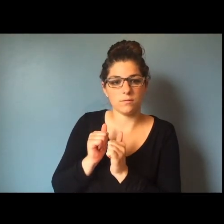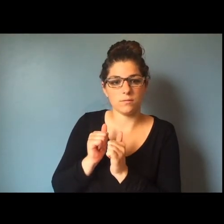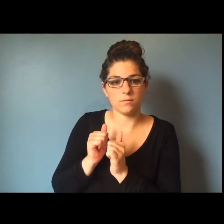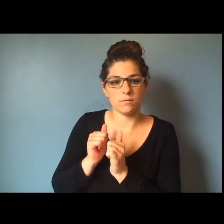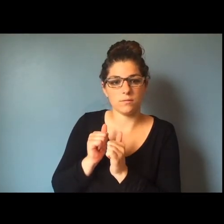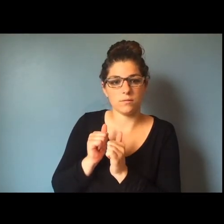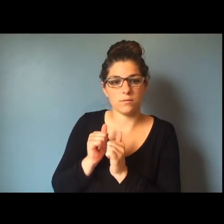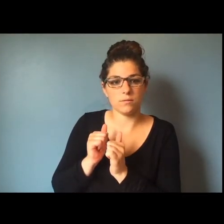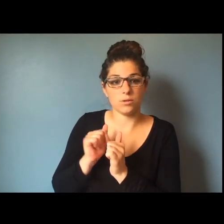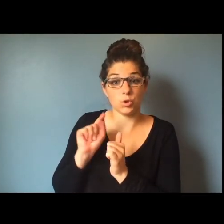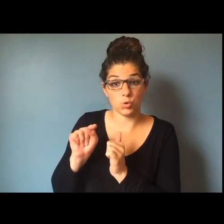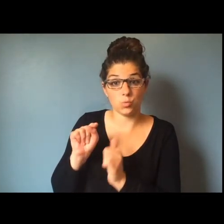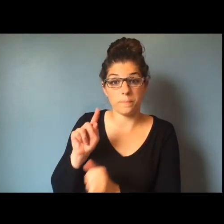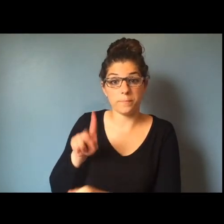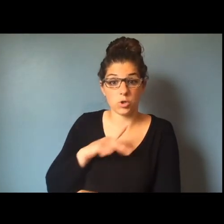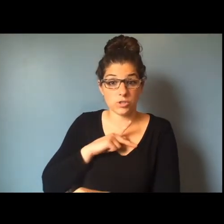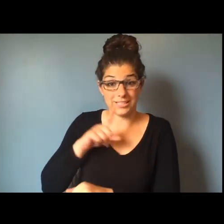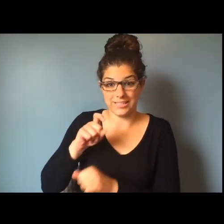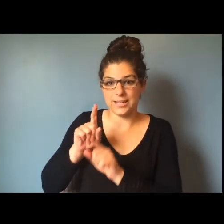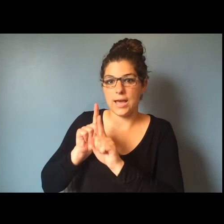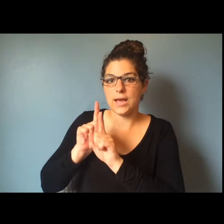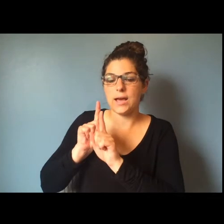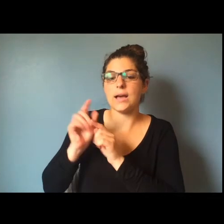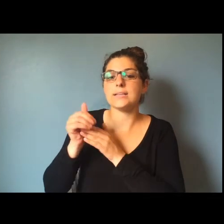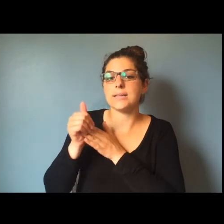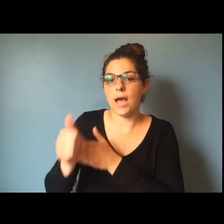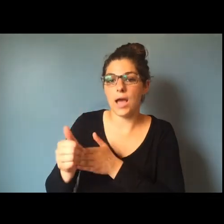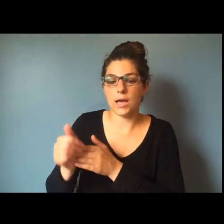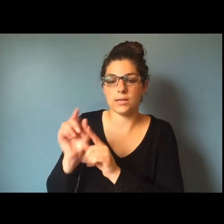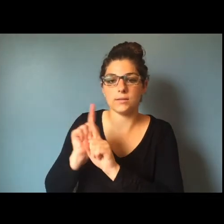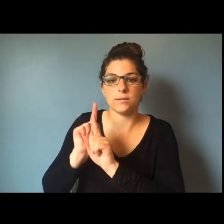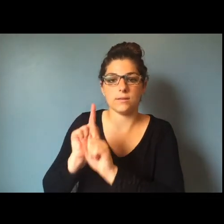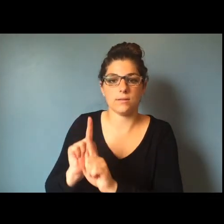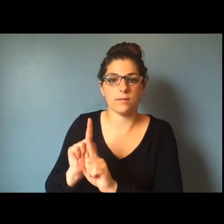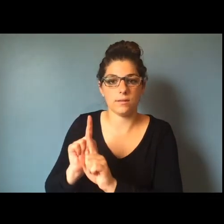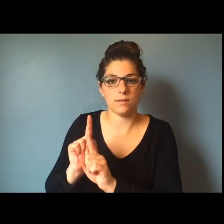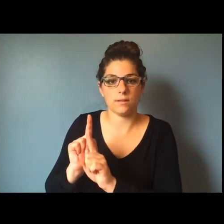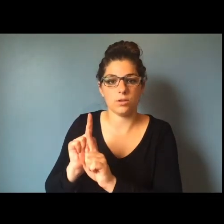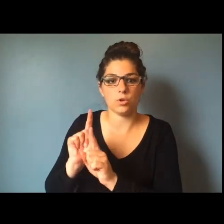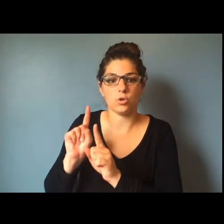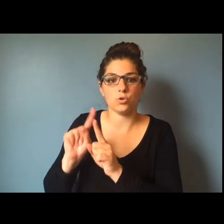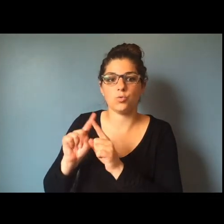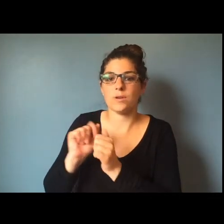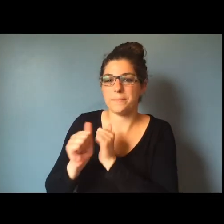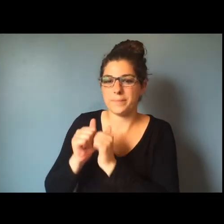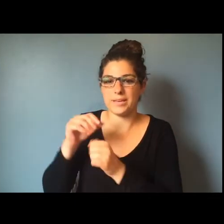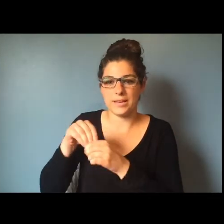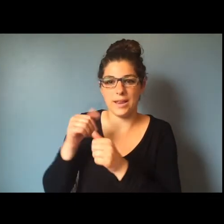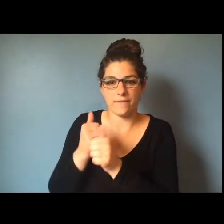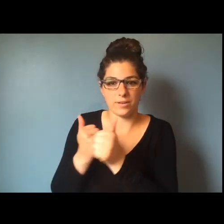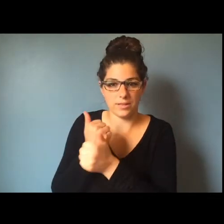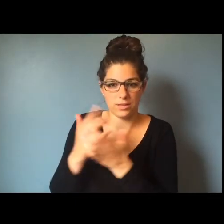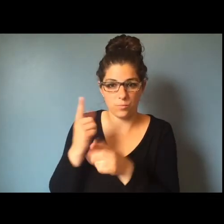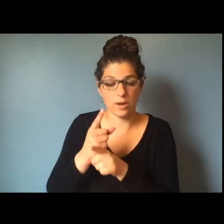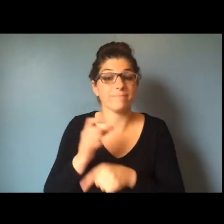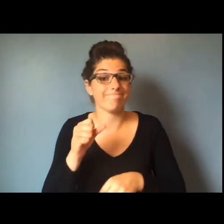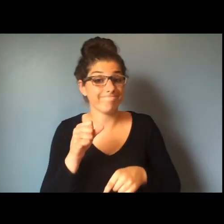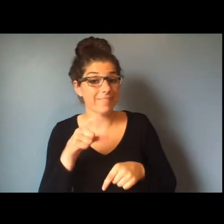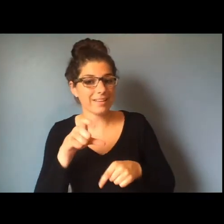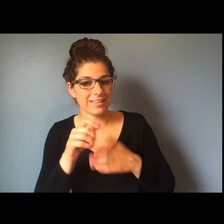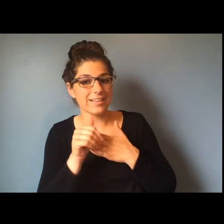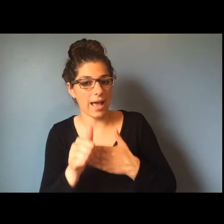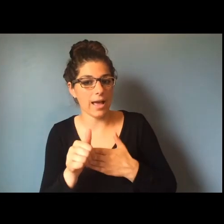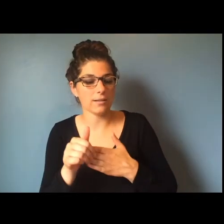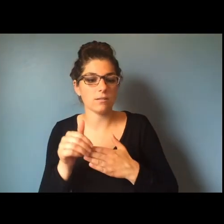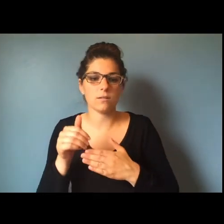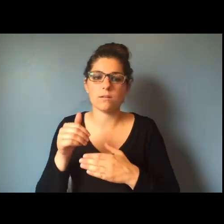you personally need a guide to compete in the events and everything, correct? Yeah. Can you tell